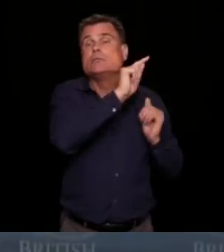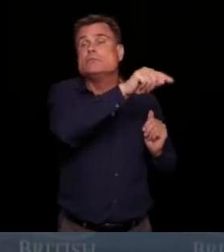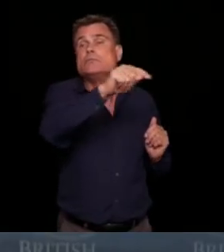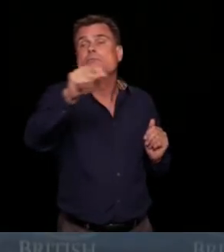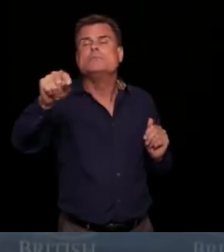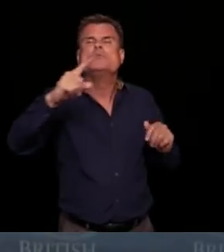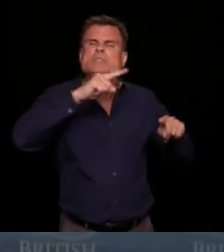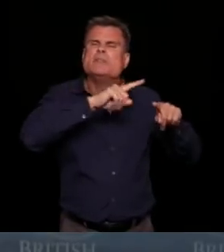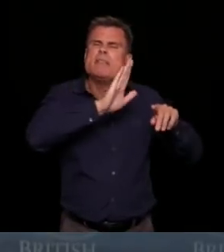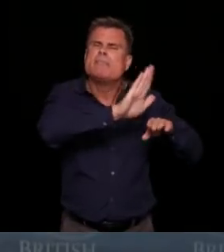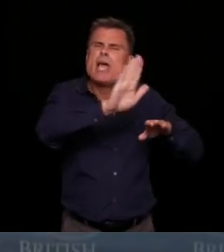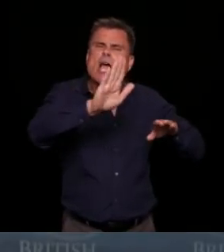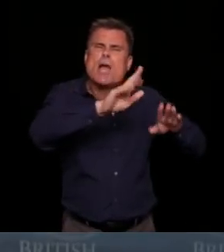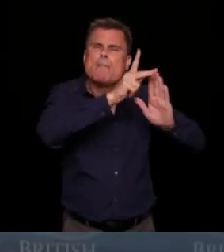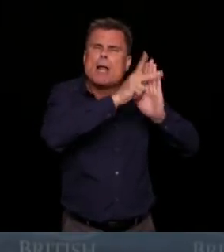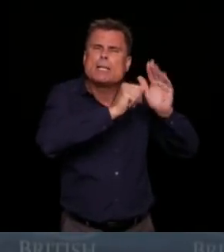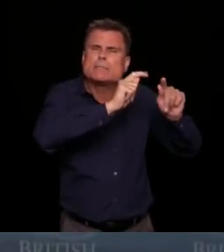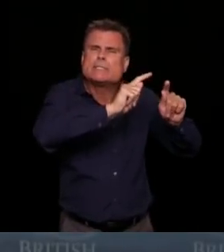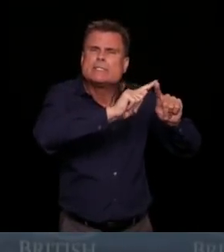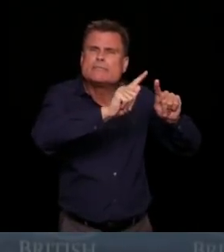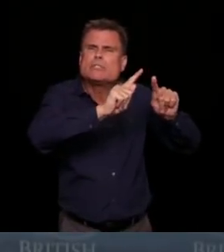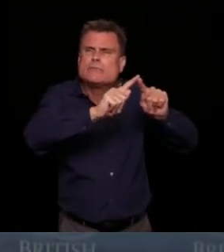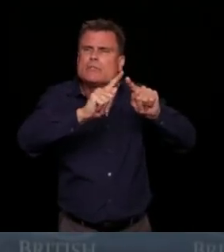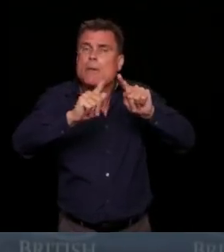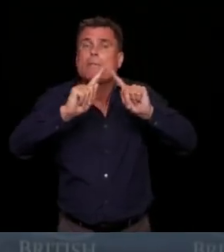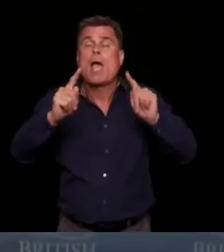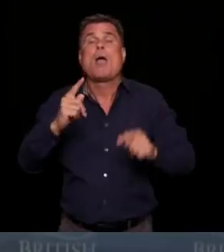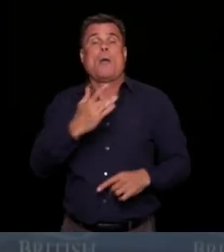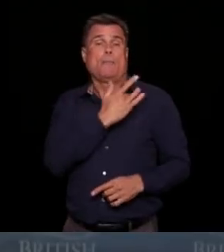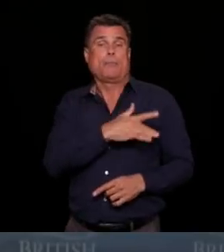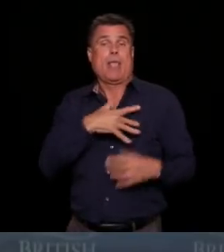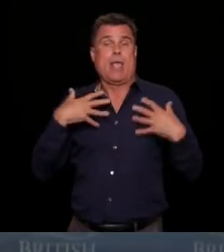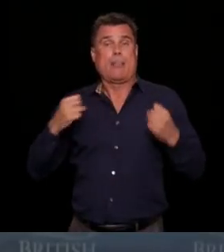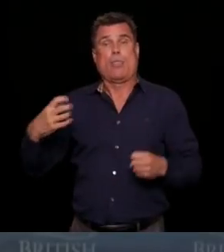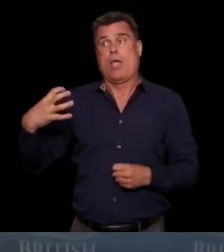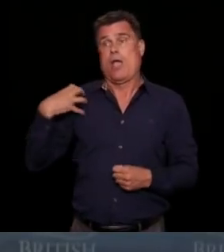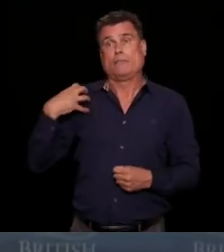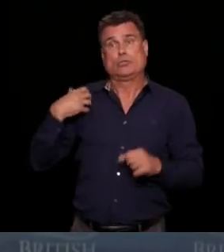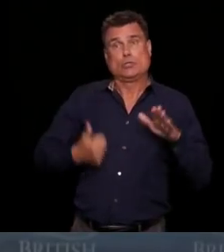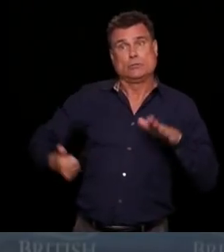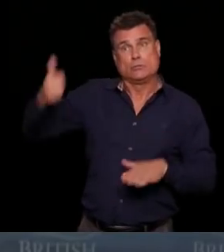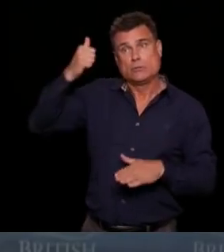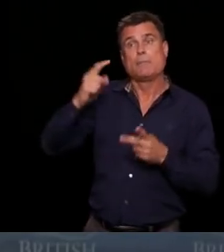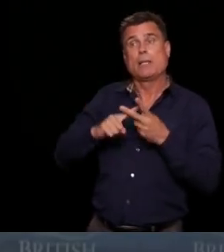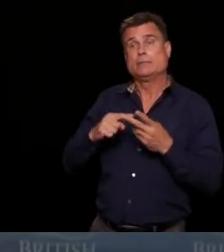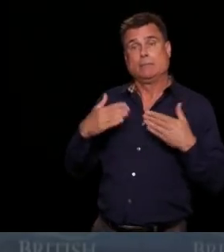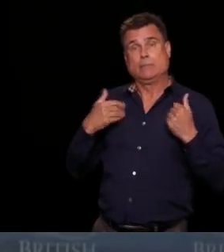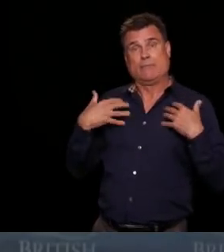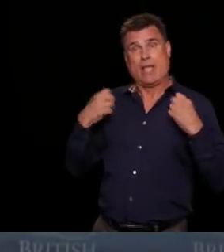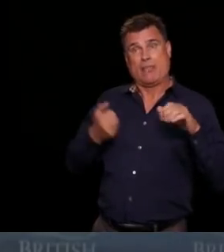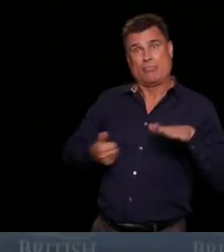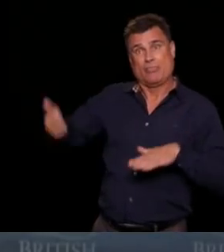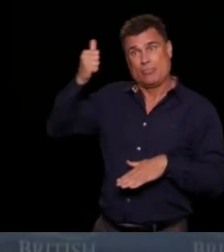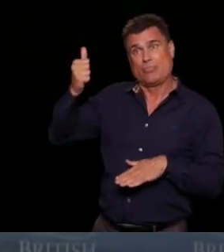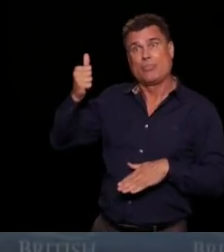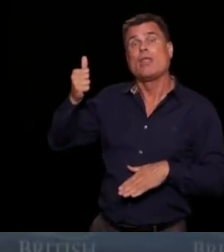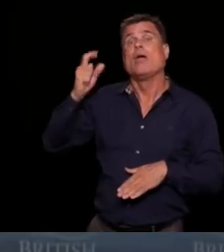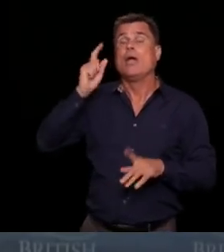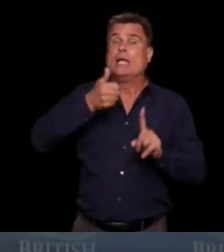the designated practice, the supported practice, and that laid out by the provincial health officer and the Ministry of Health is